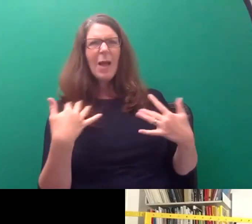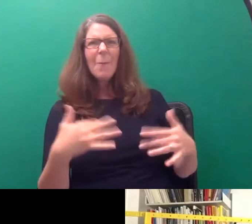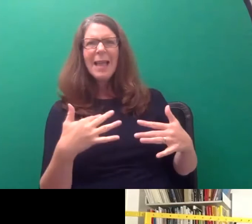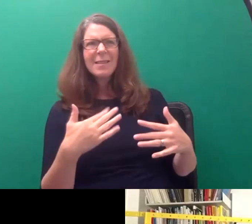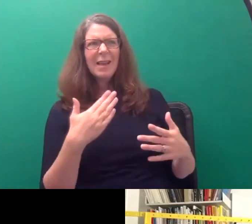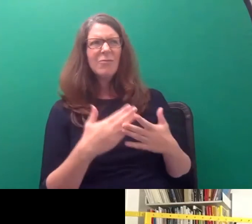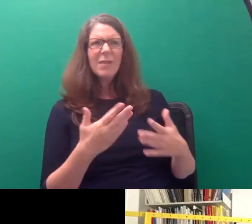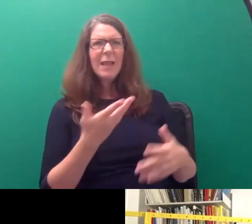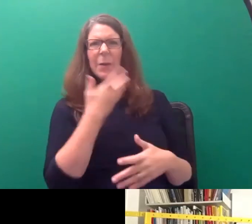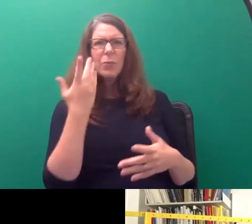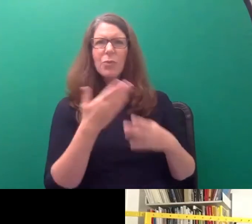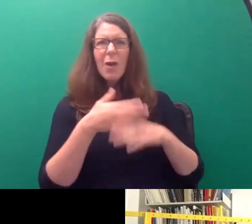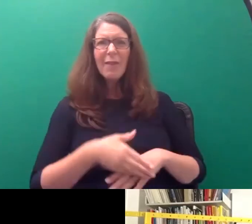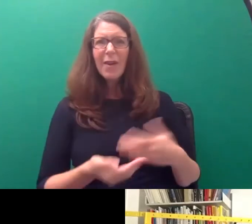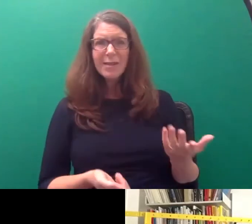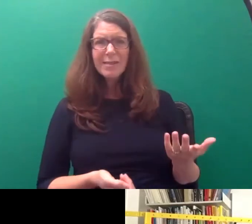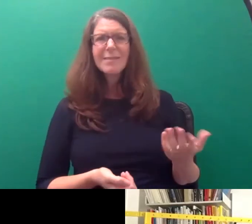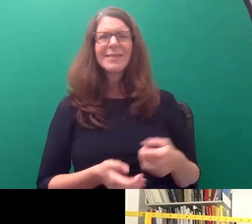my